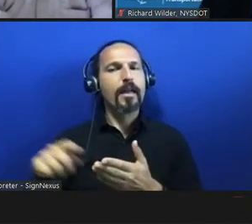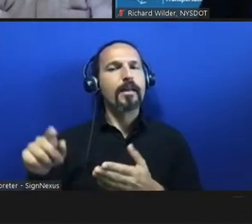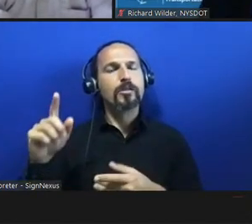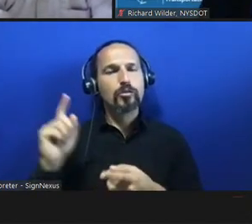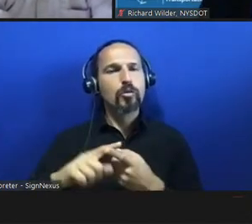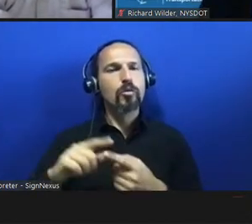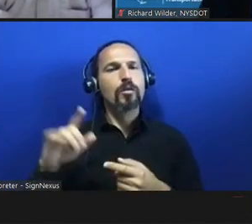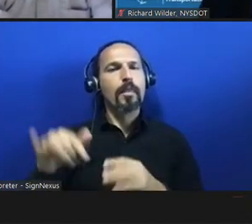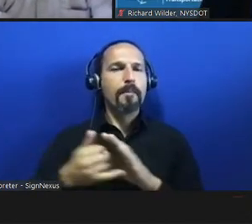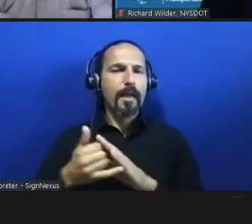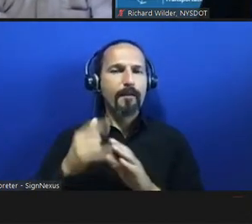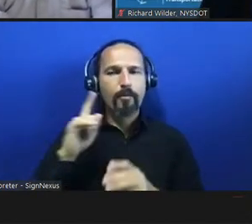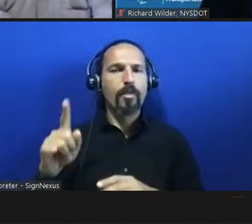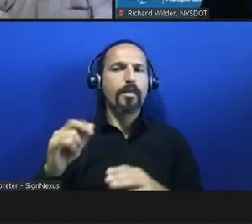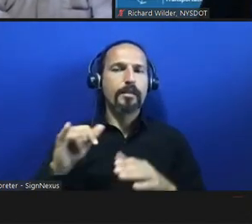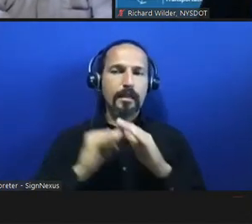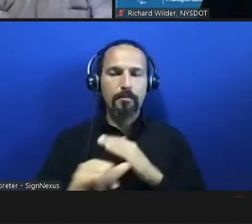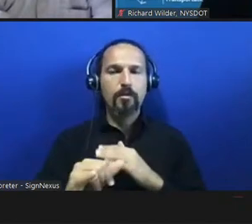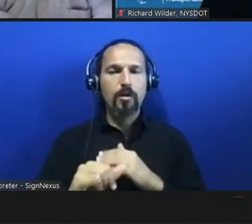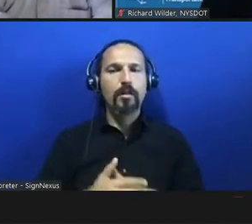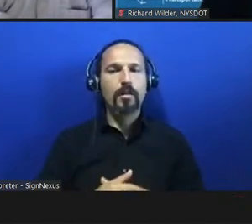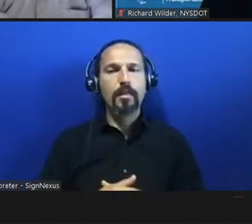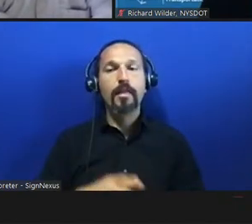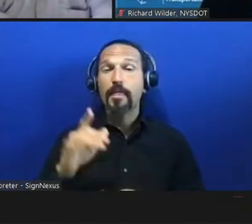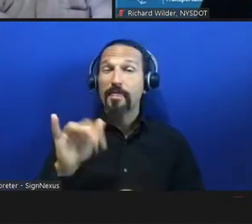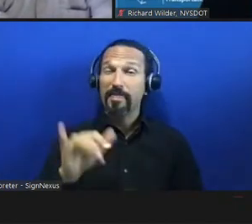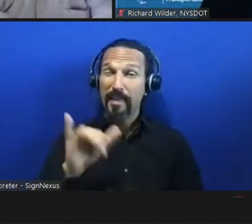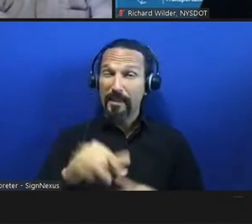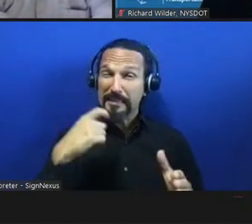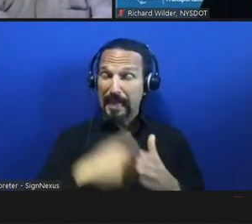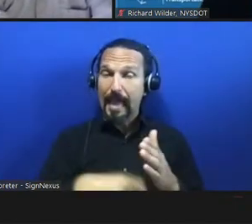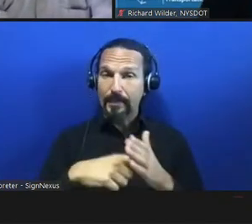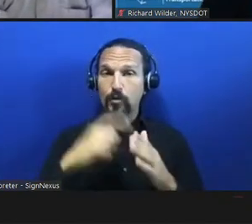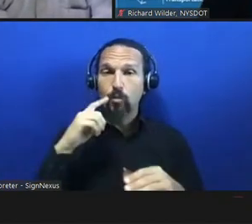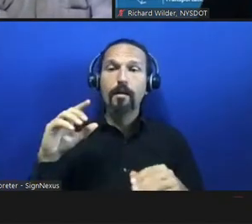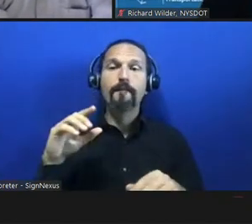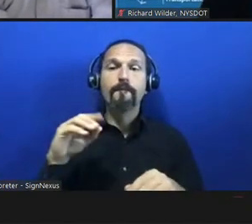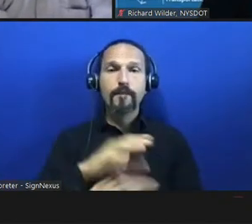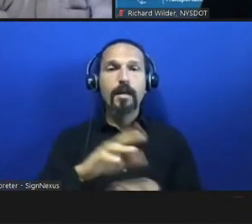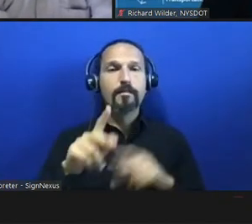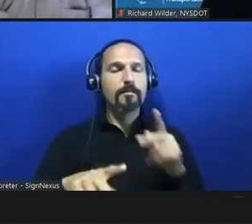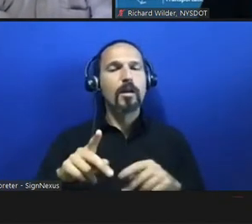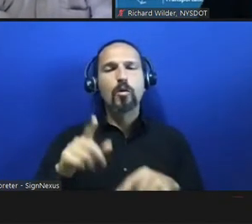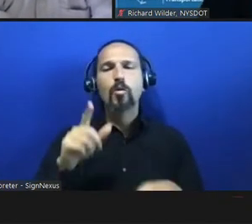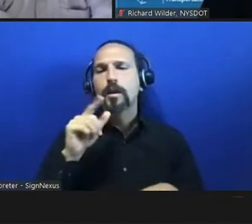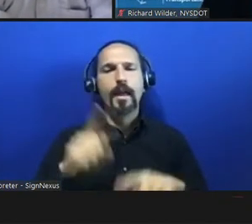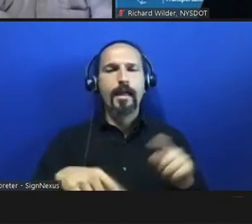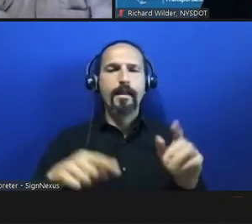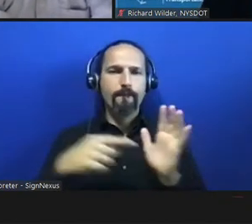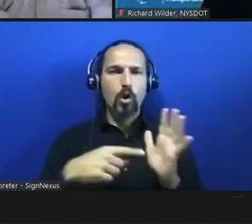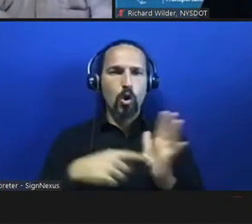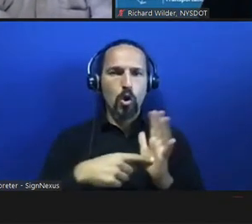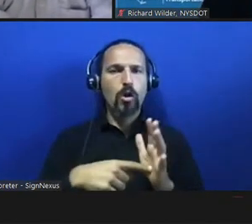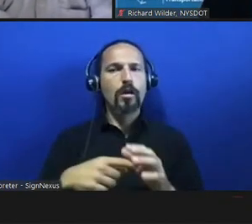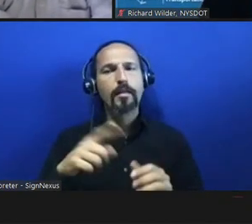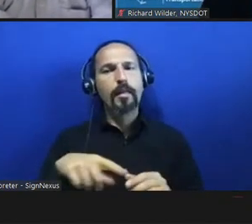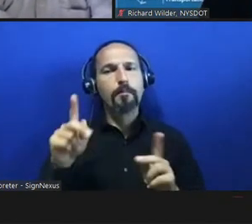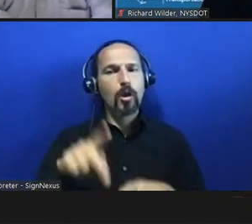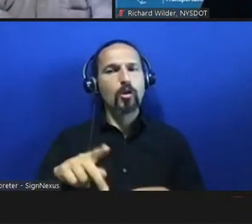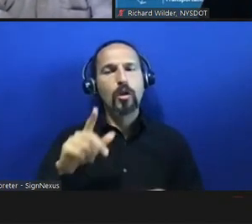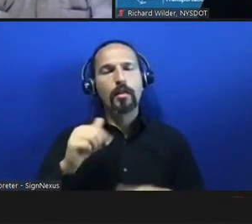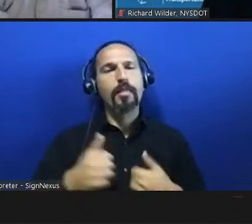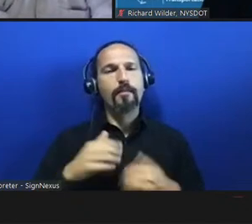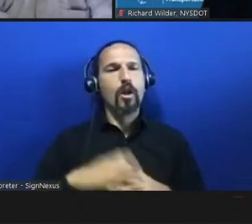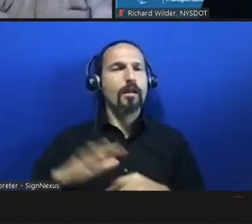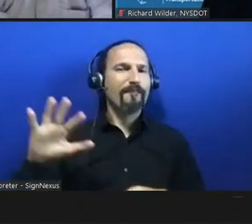Manhattan on a subway this is a regressive tax and it will affect the people who can least afford it the most a person who lives on